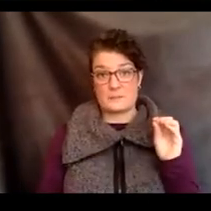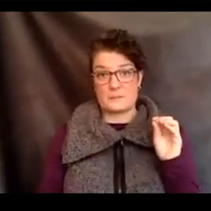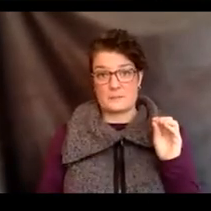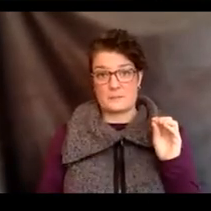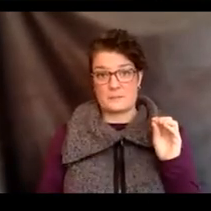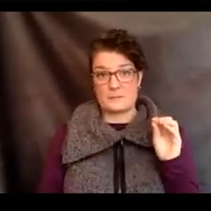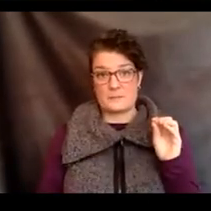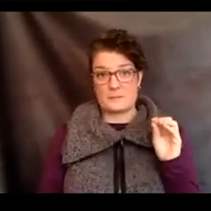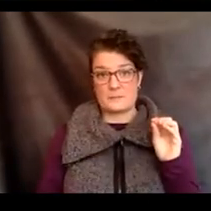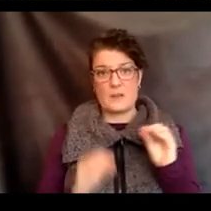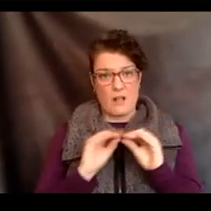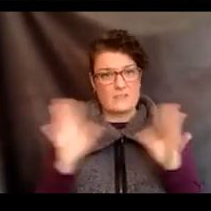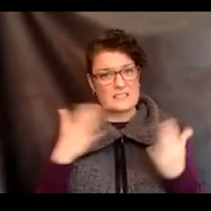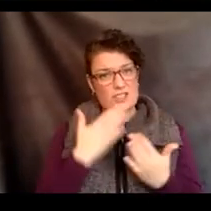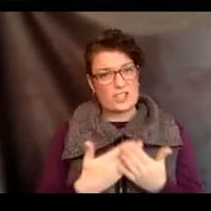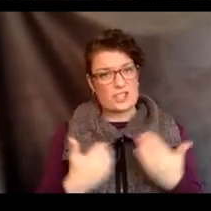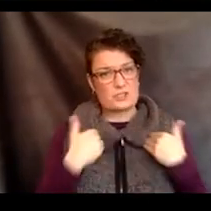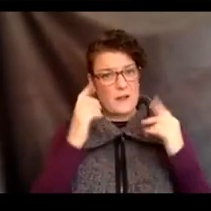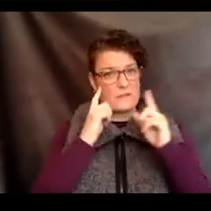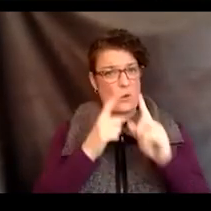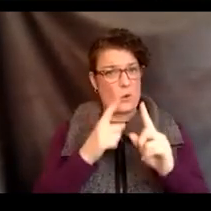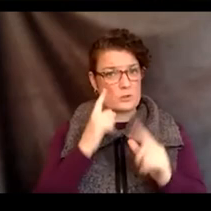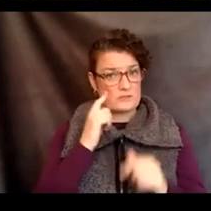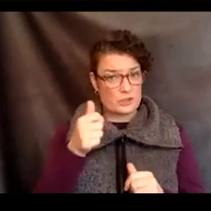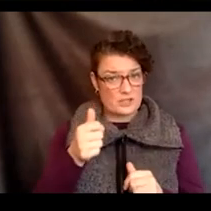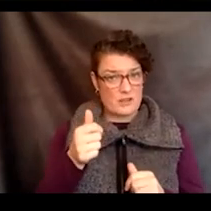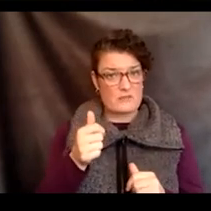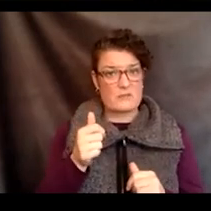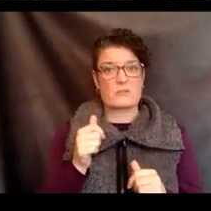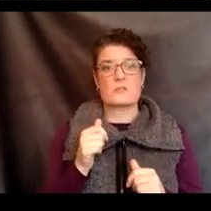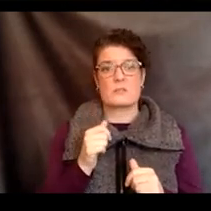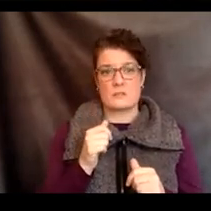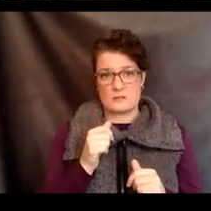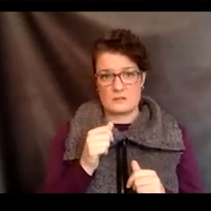have goals for yourself, but you also need to, you know, realize